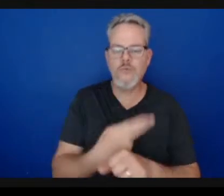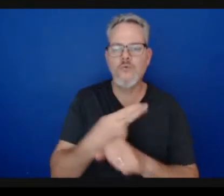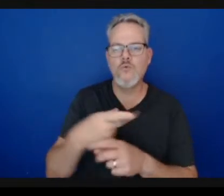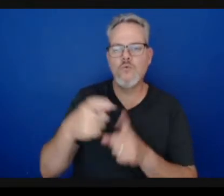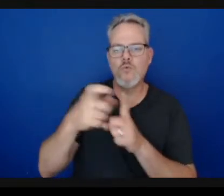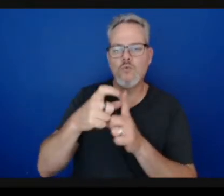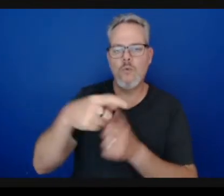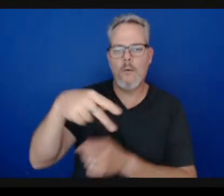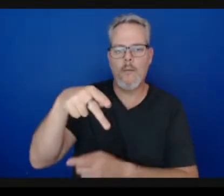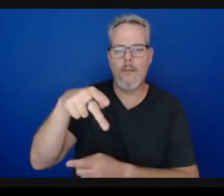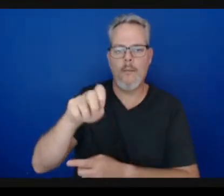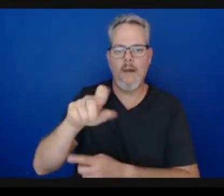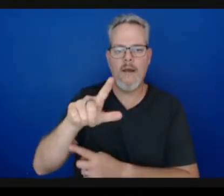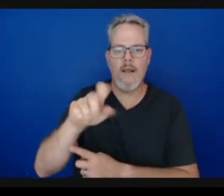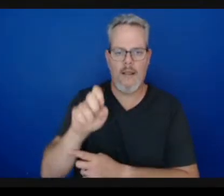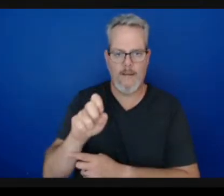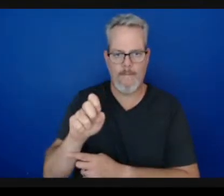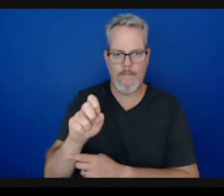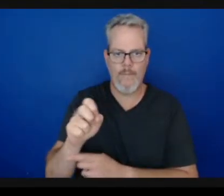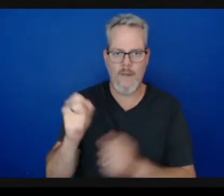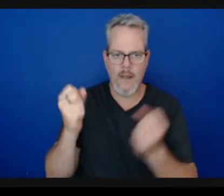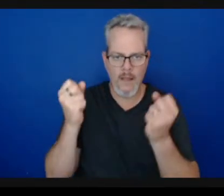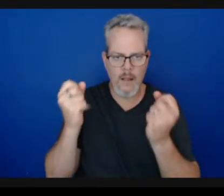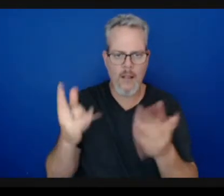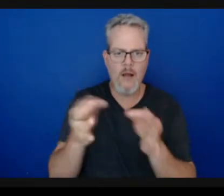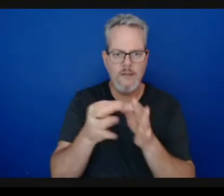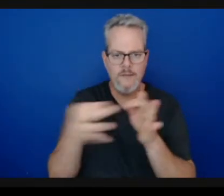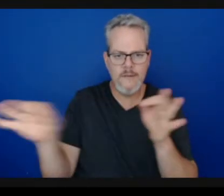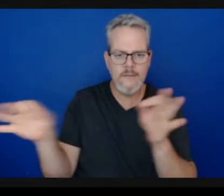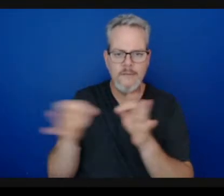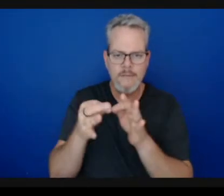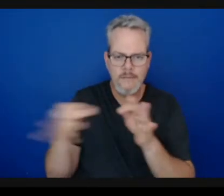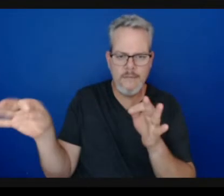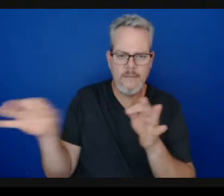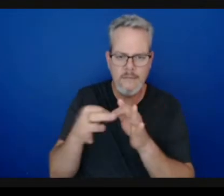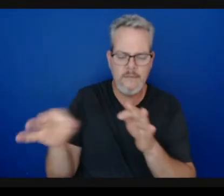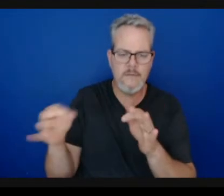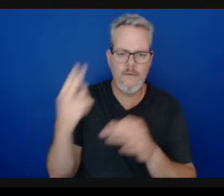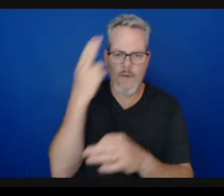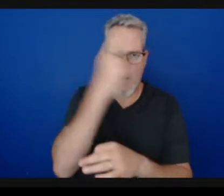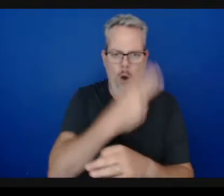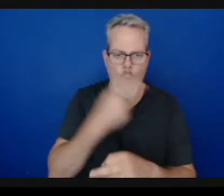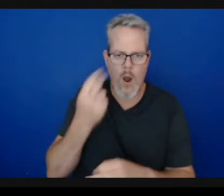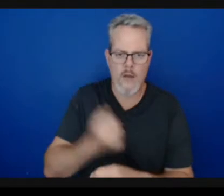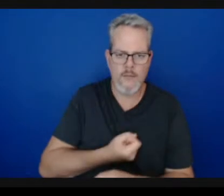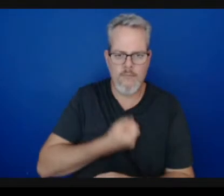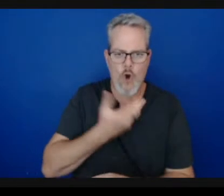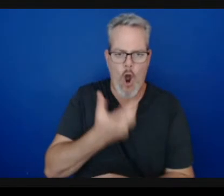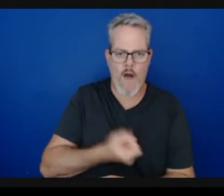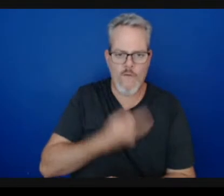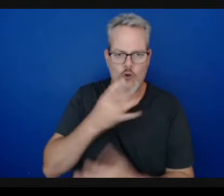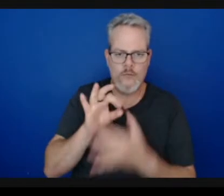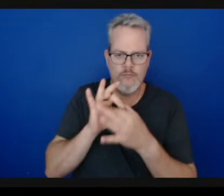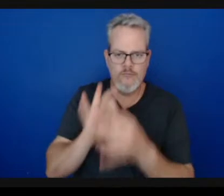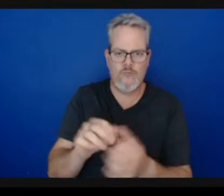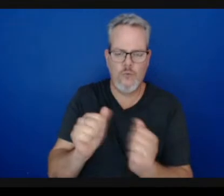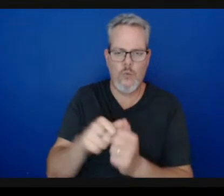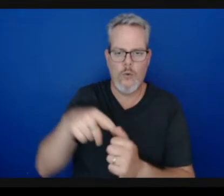There are lots of Hawaiian proverbs and sayings pertaining to Puna, right? For